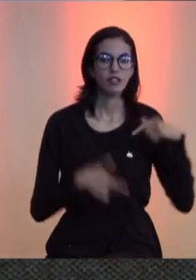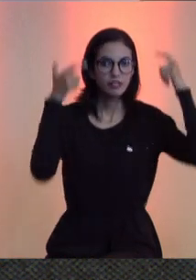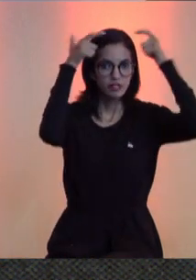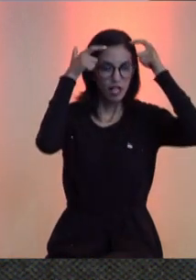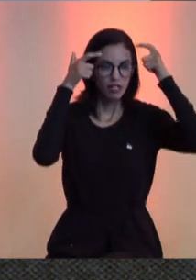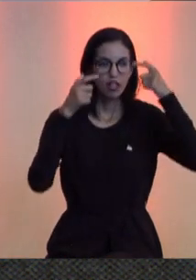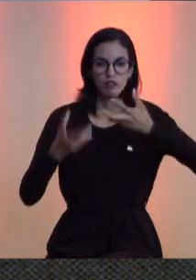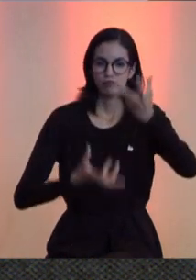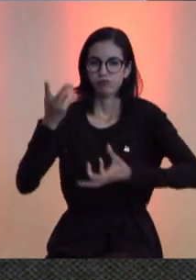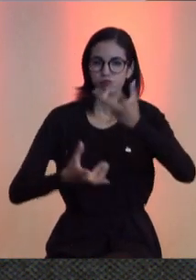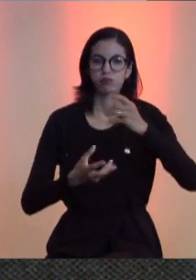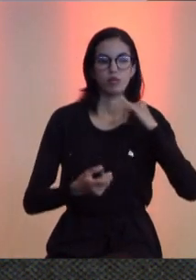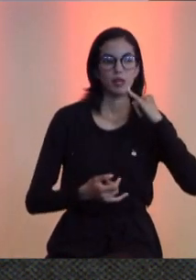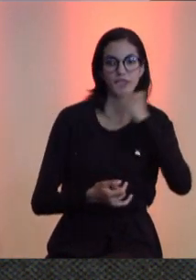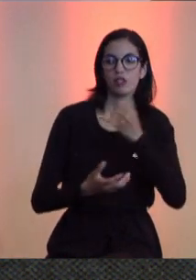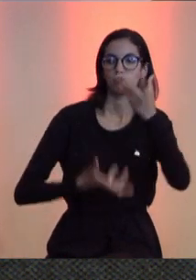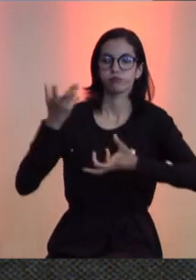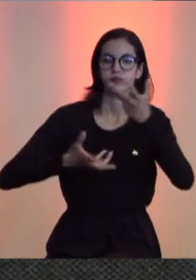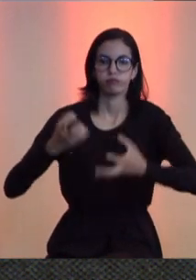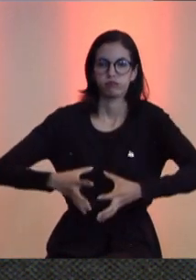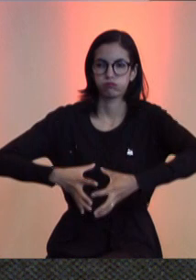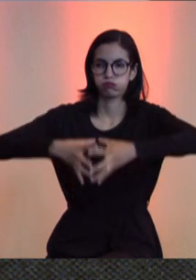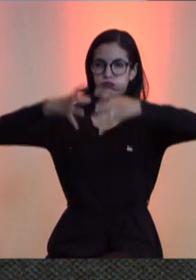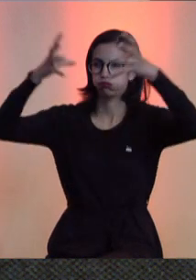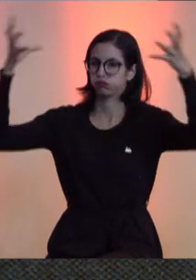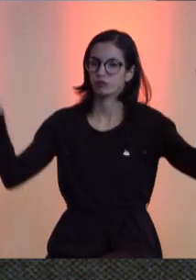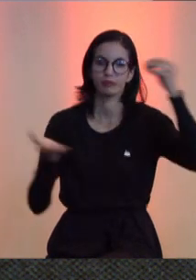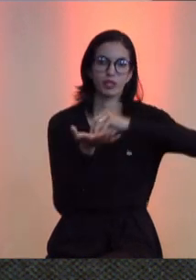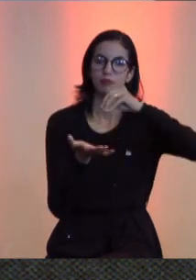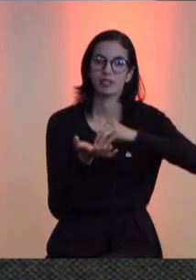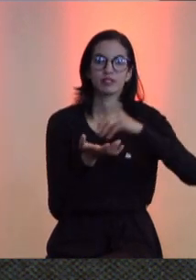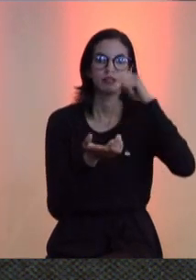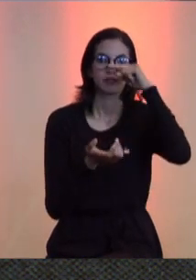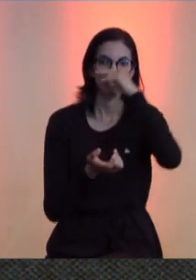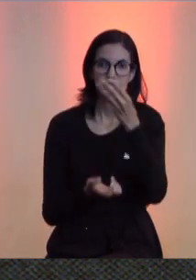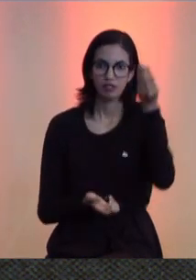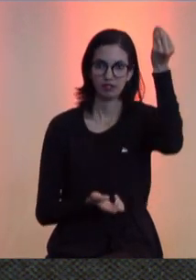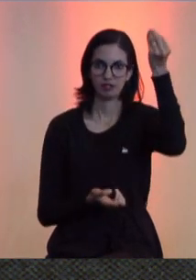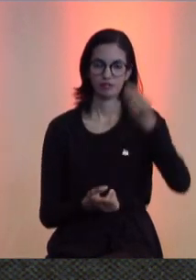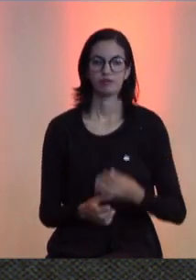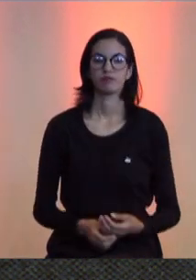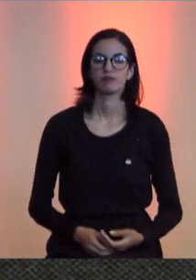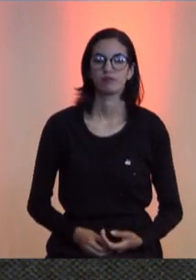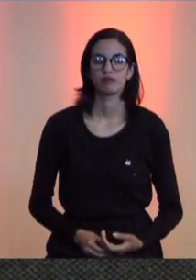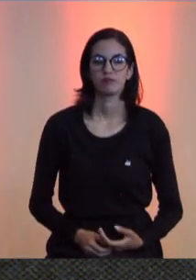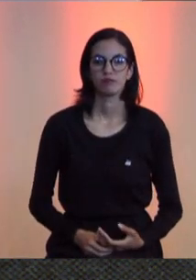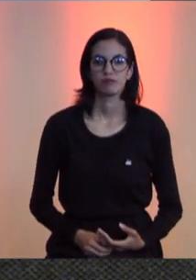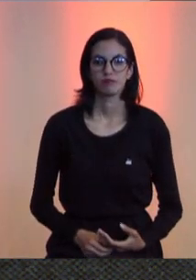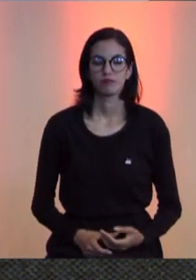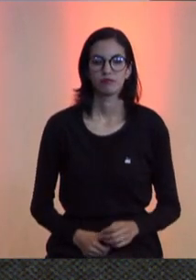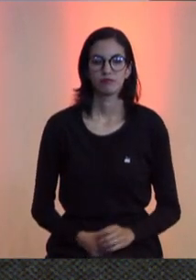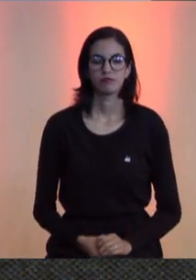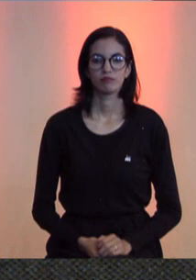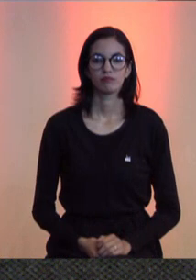encendiese 7 veces tanto de lo que cada vez solía. And he commanded the most mighty men, strong, that